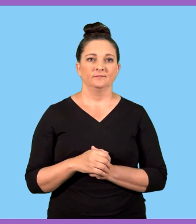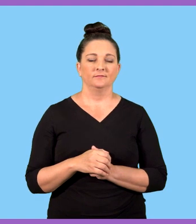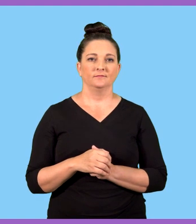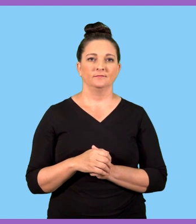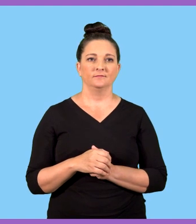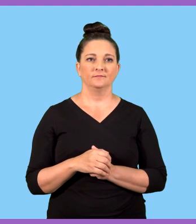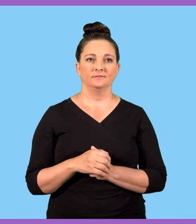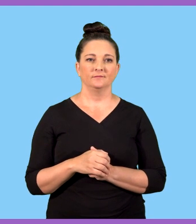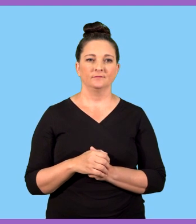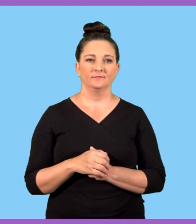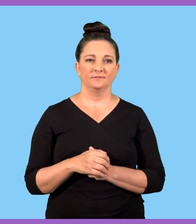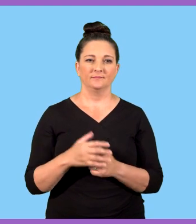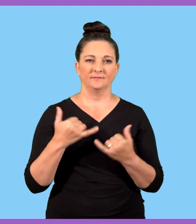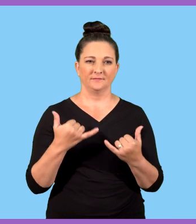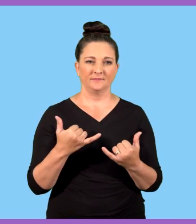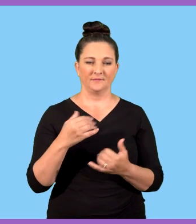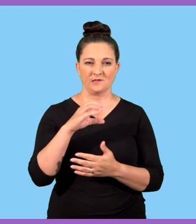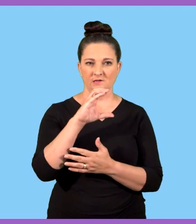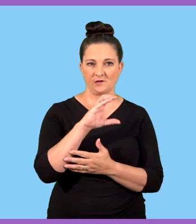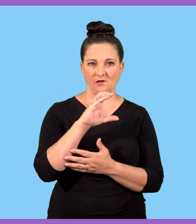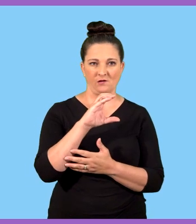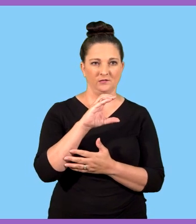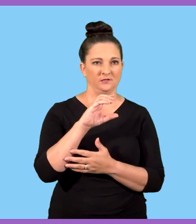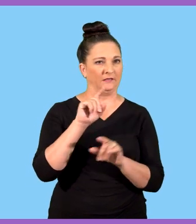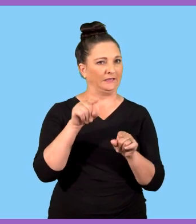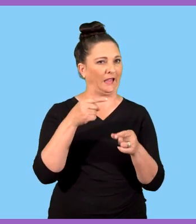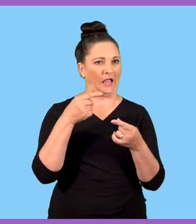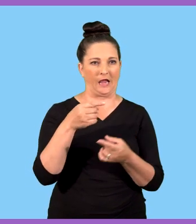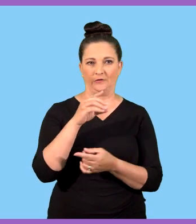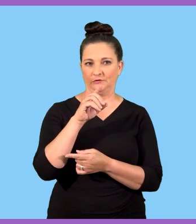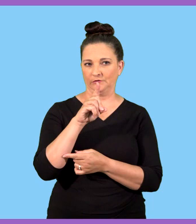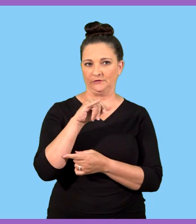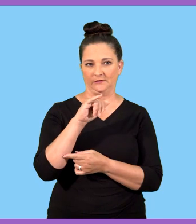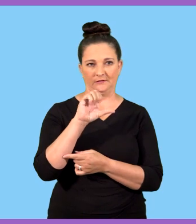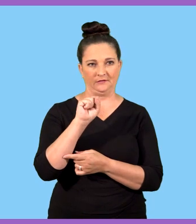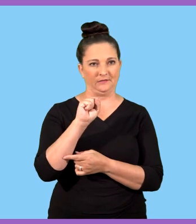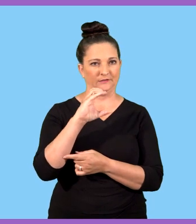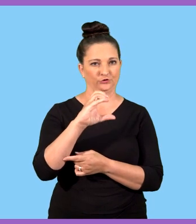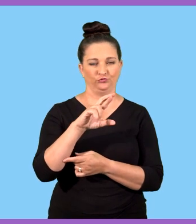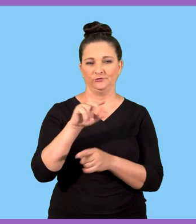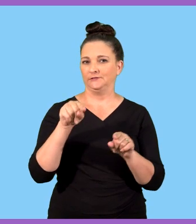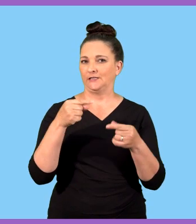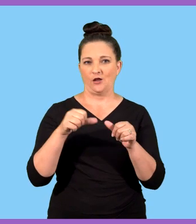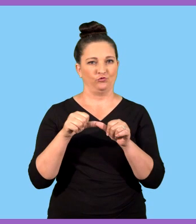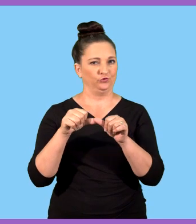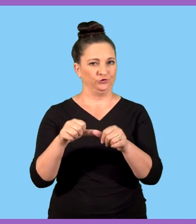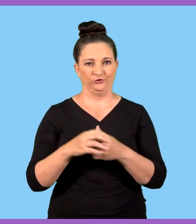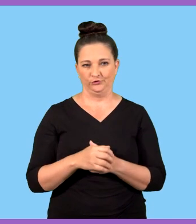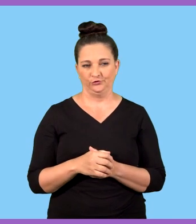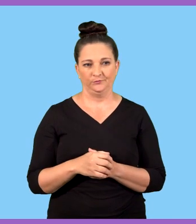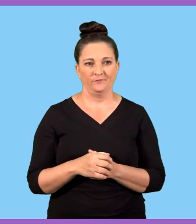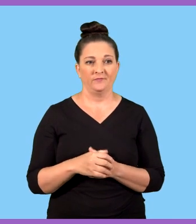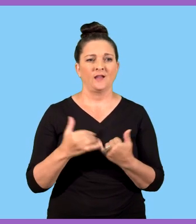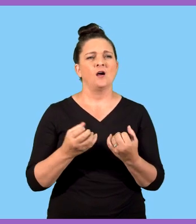There we go. And if it's categorical, it can't be discrete and it can't be continuous. Let's carry on. The number